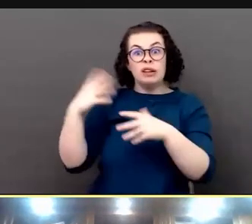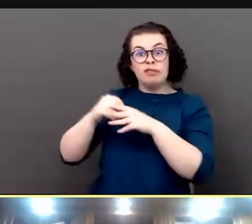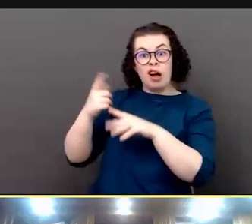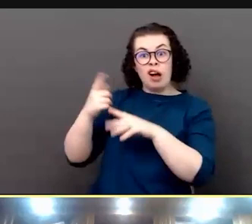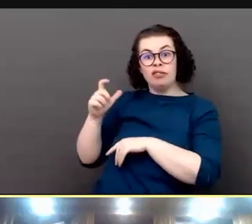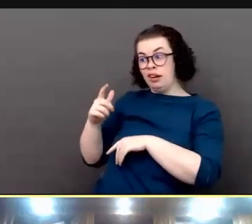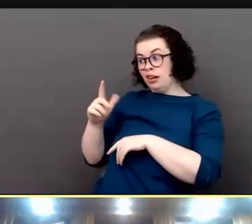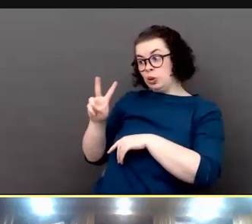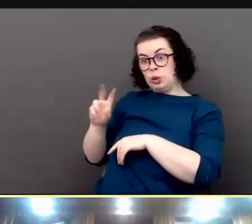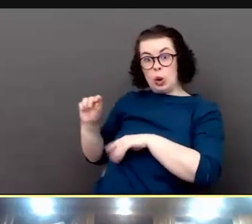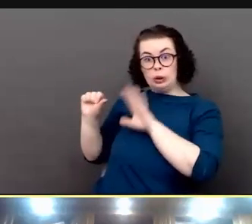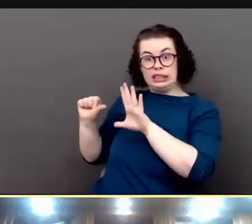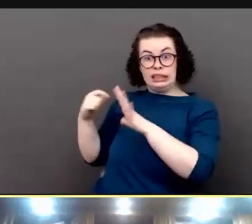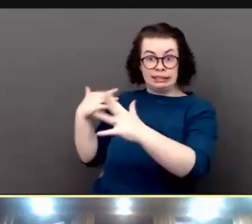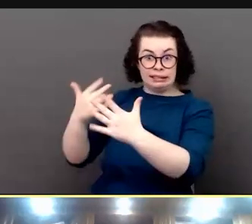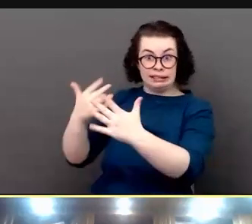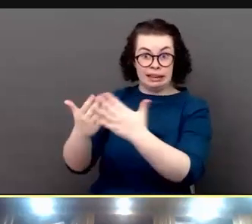also